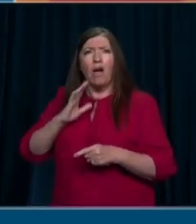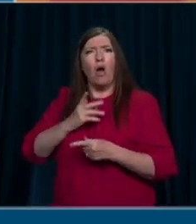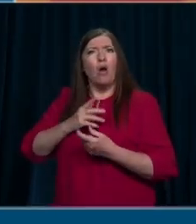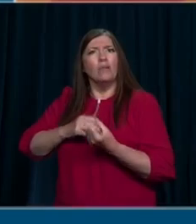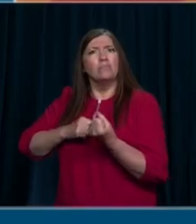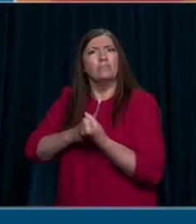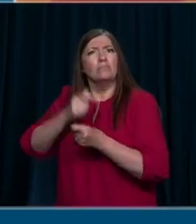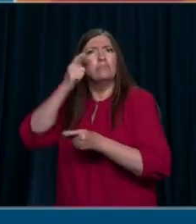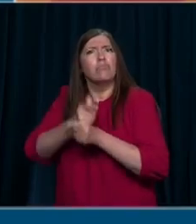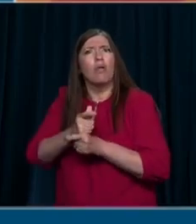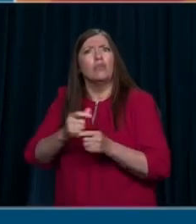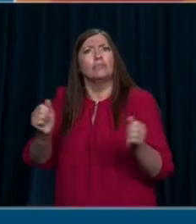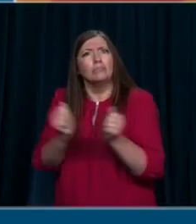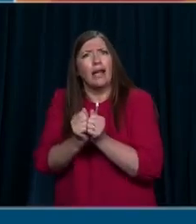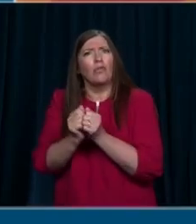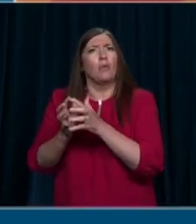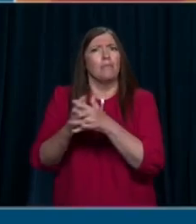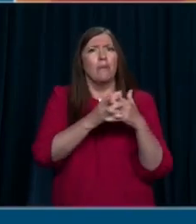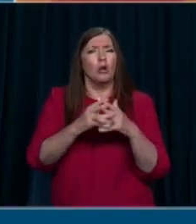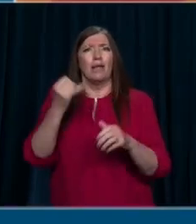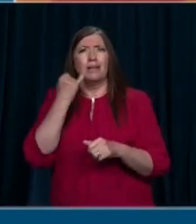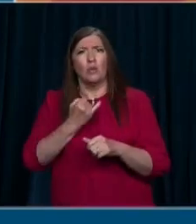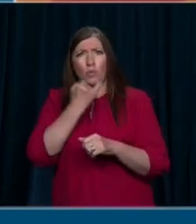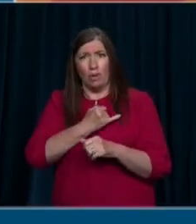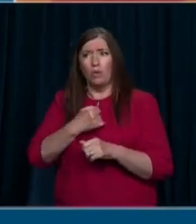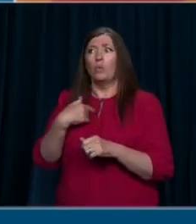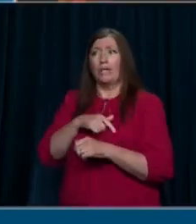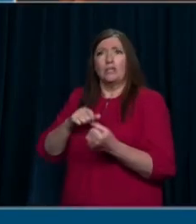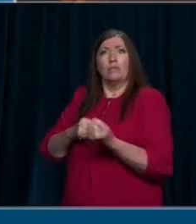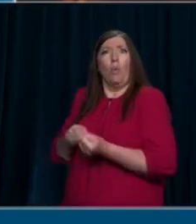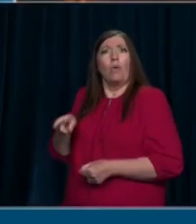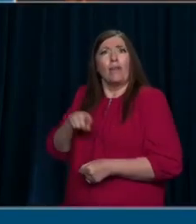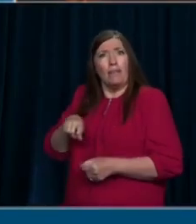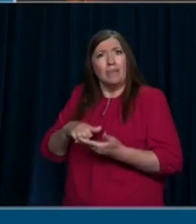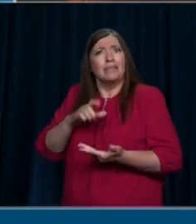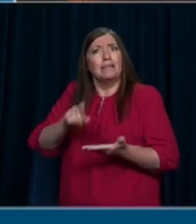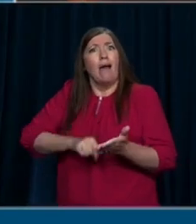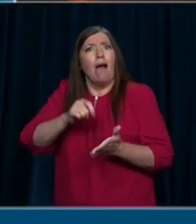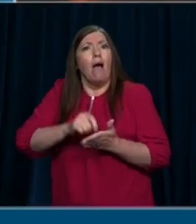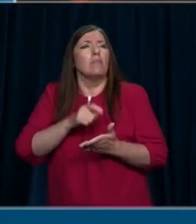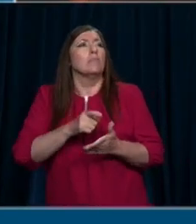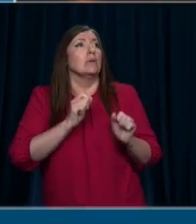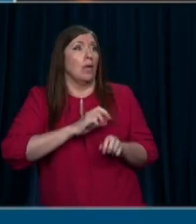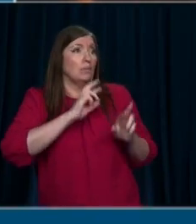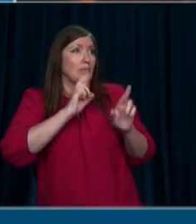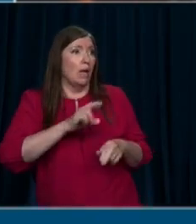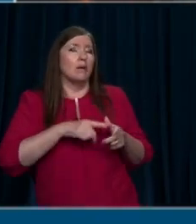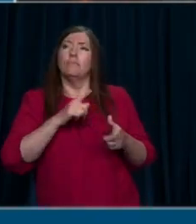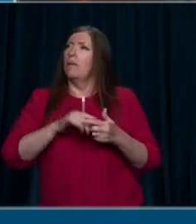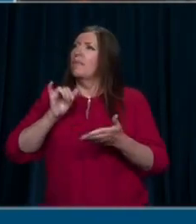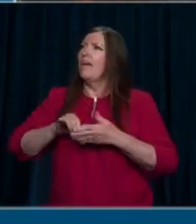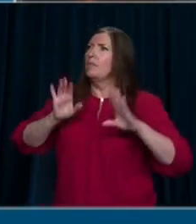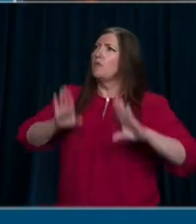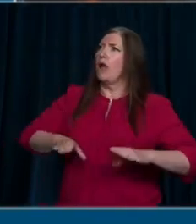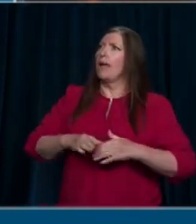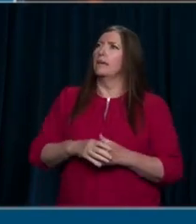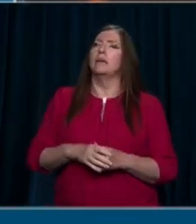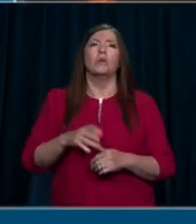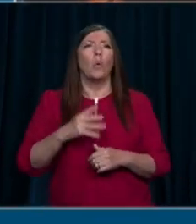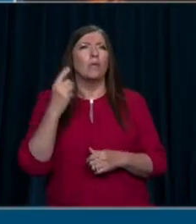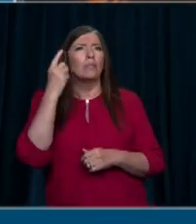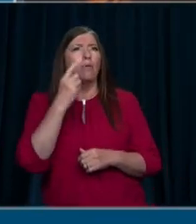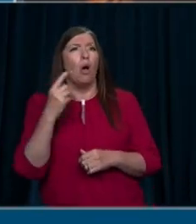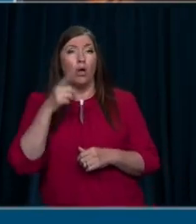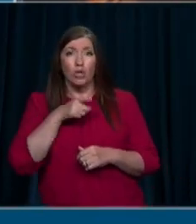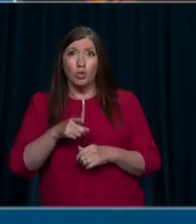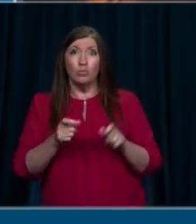ours supporting us, and we need to support them in such a time as this. We'll allow you to respond, and we'll get to you too. that'd be great. Back on Israel, your thoughts?